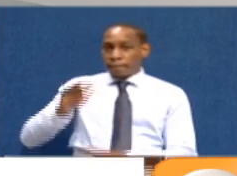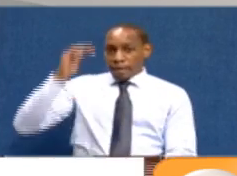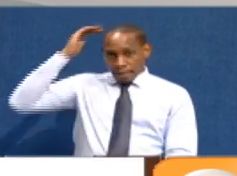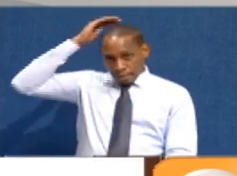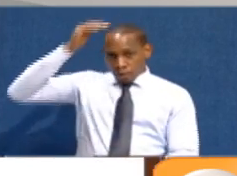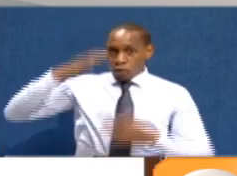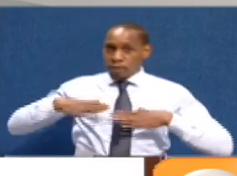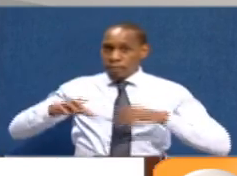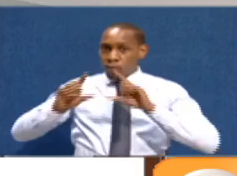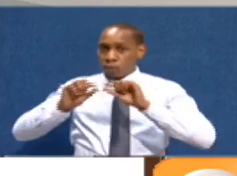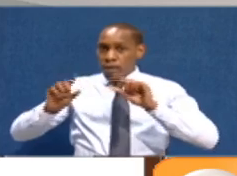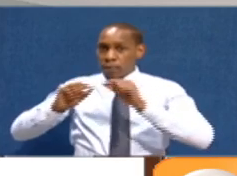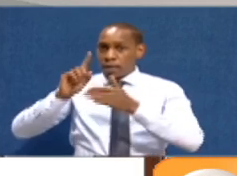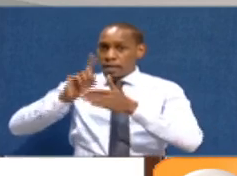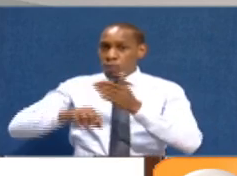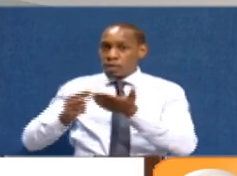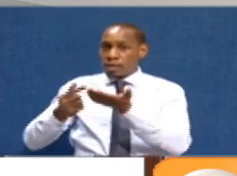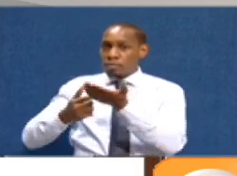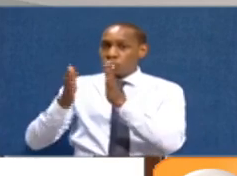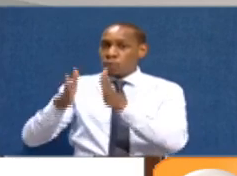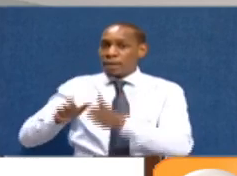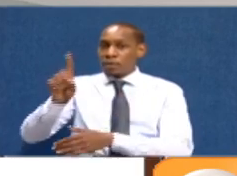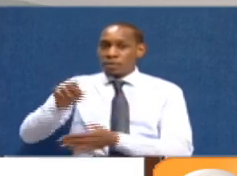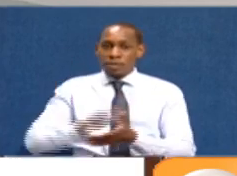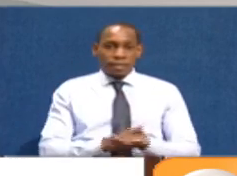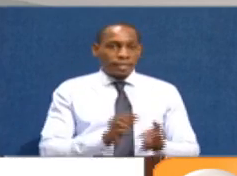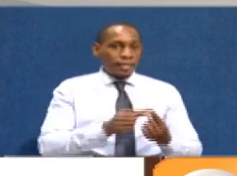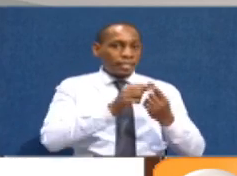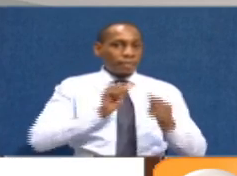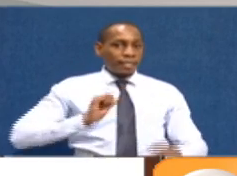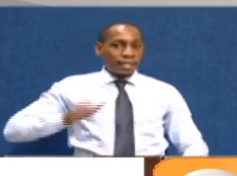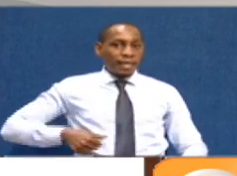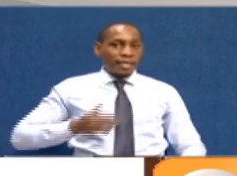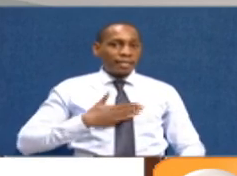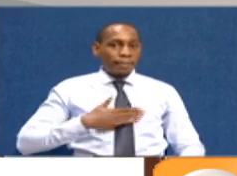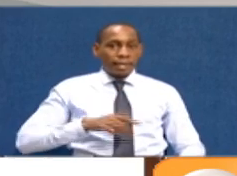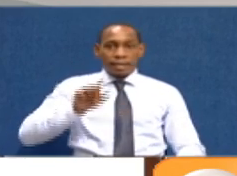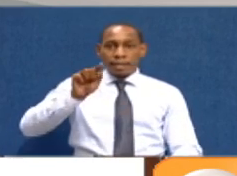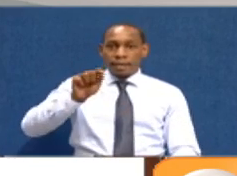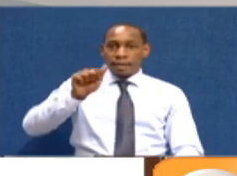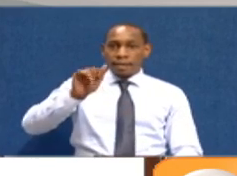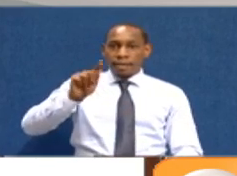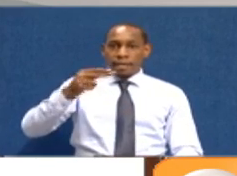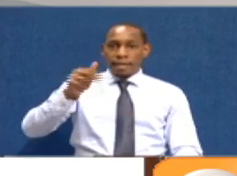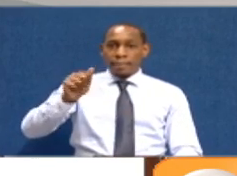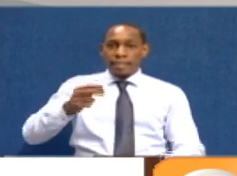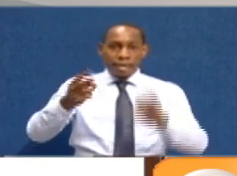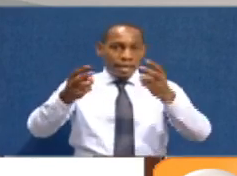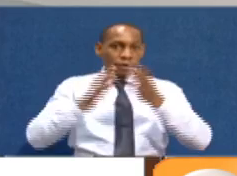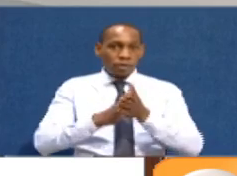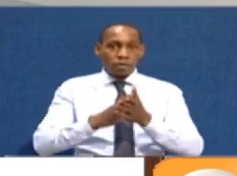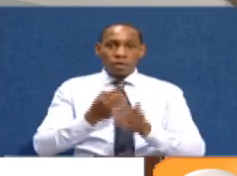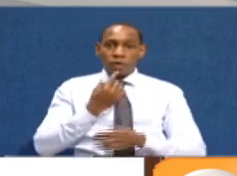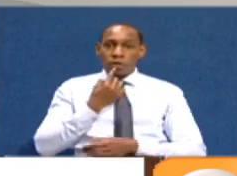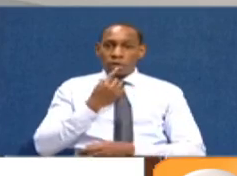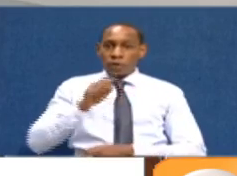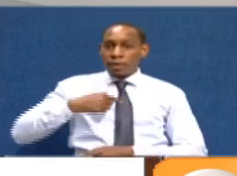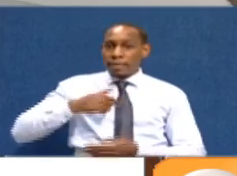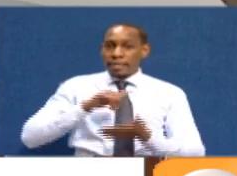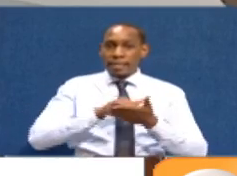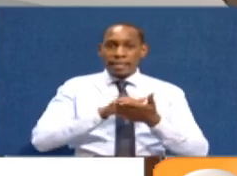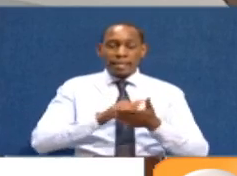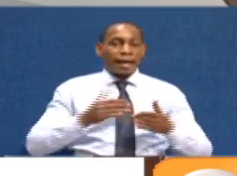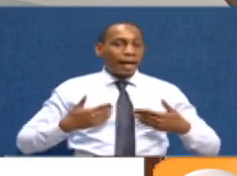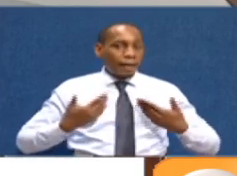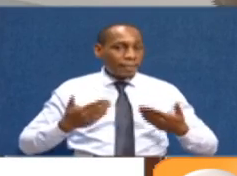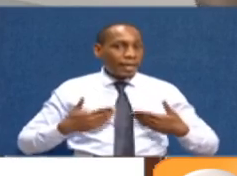Mocorino people, what do they think of? Oh, my especially my aunt Tabitha, who's watching, absolutely adores her. In fact, she told me said,